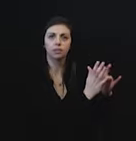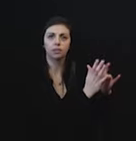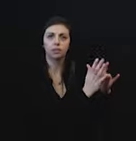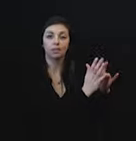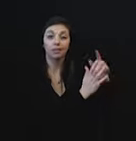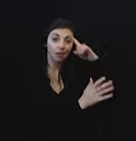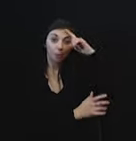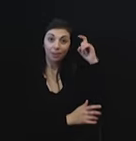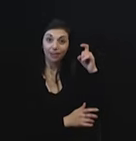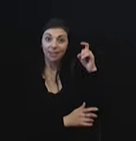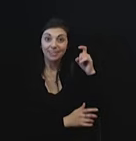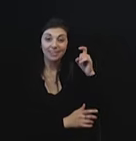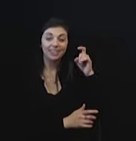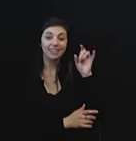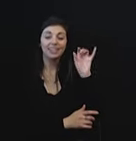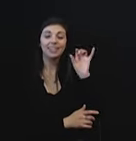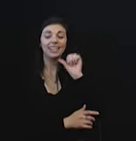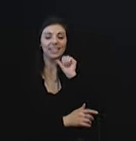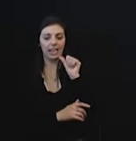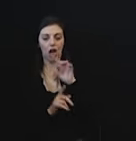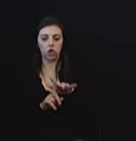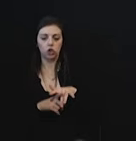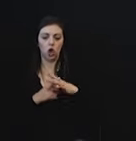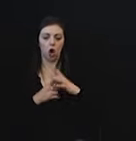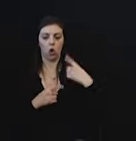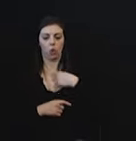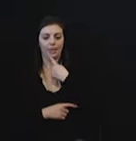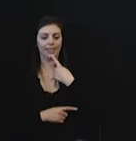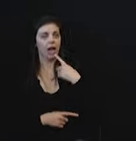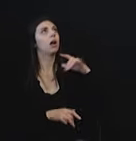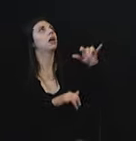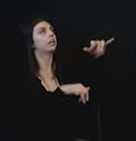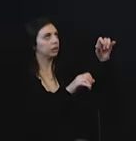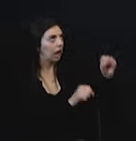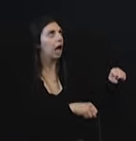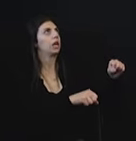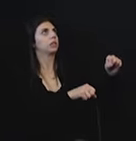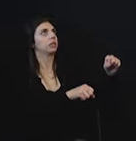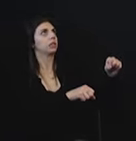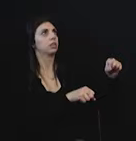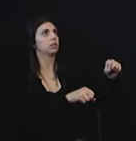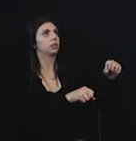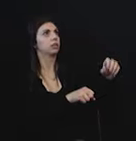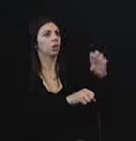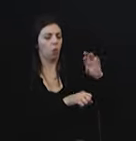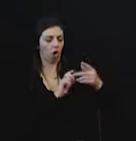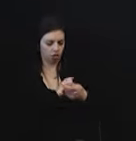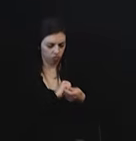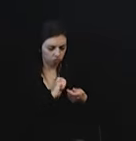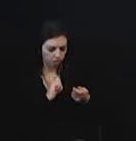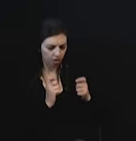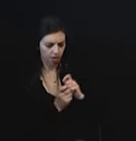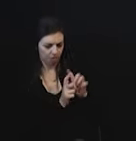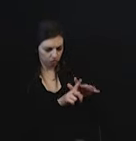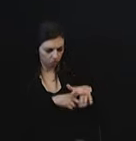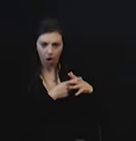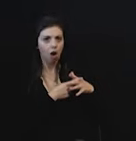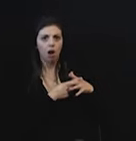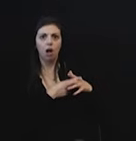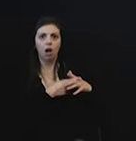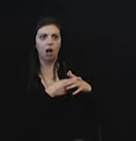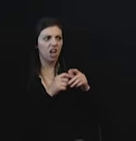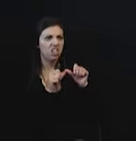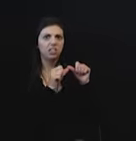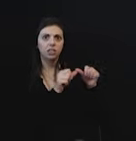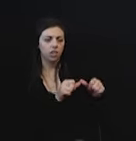what? It does not just start when we say yes to Jesus. It does not just start in the transformation. It goes day after day